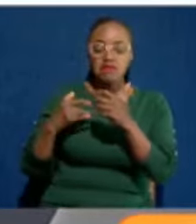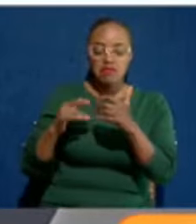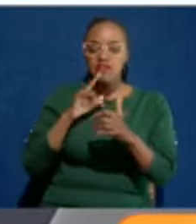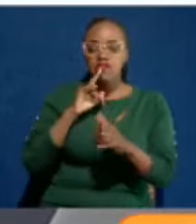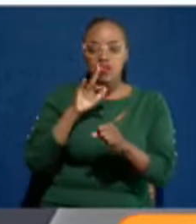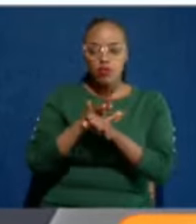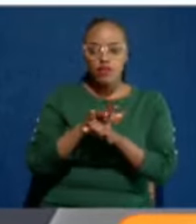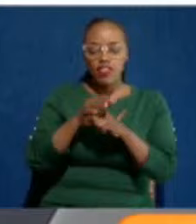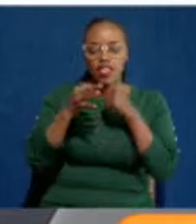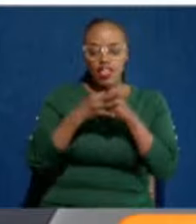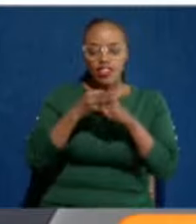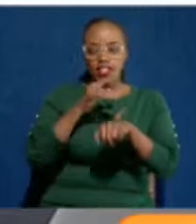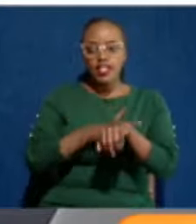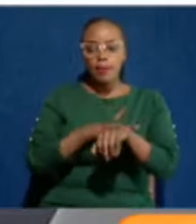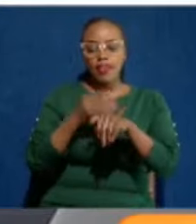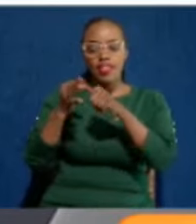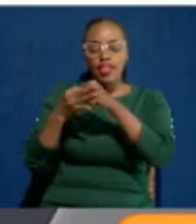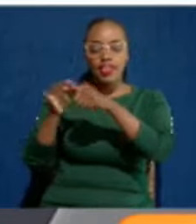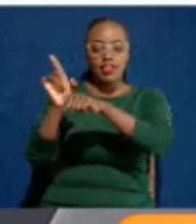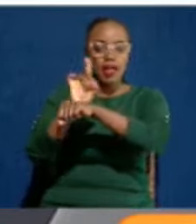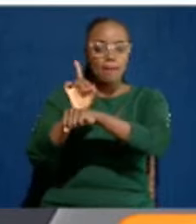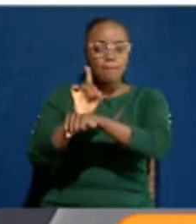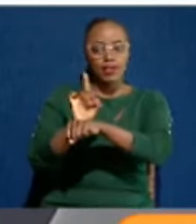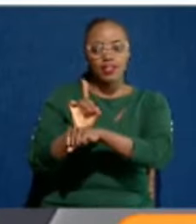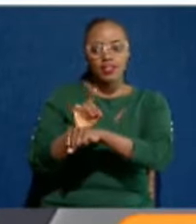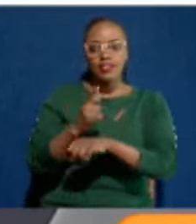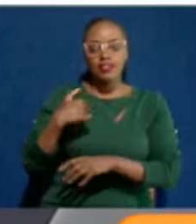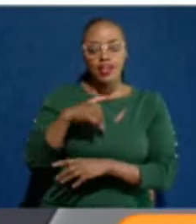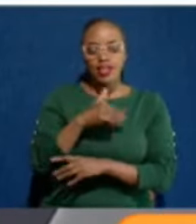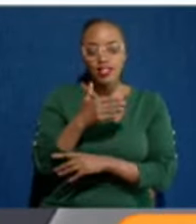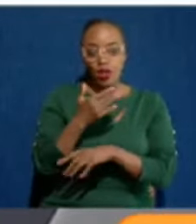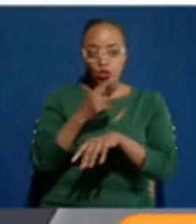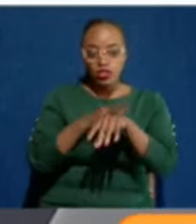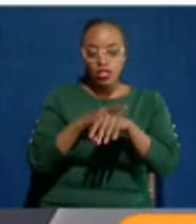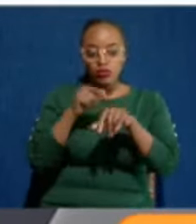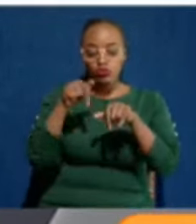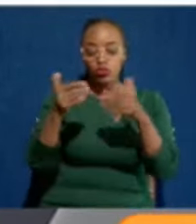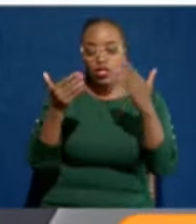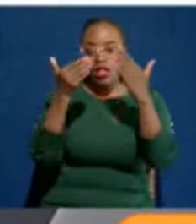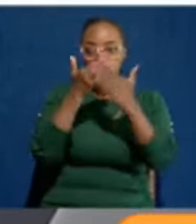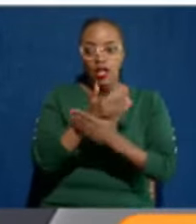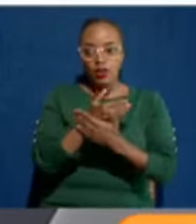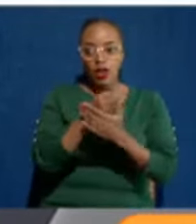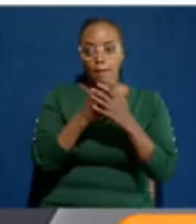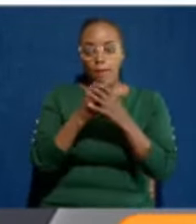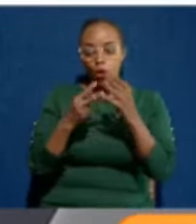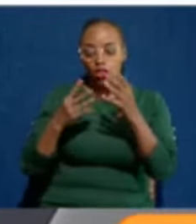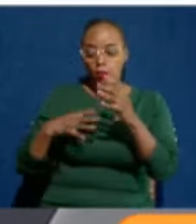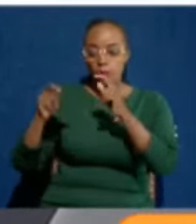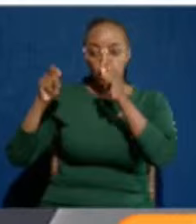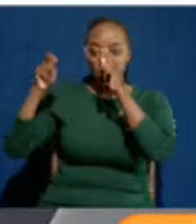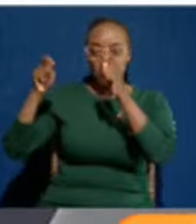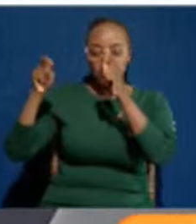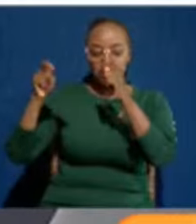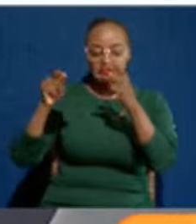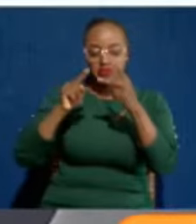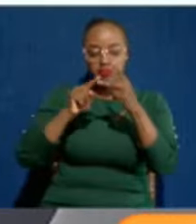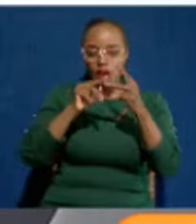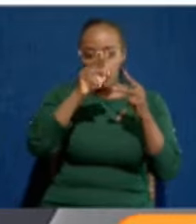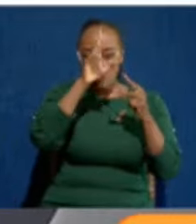hour and the eighth minute. We are on the clock tonight with both protesters,